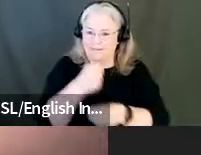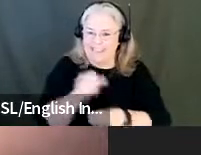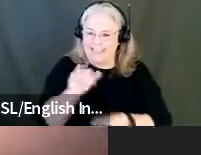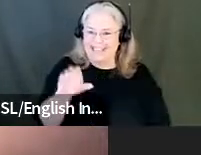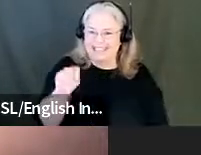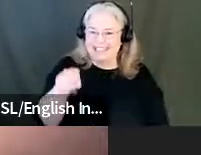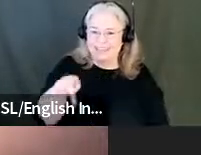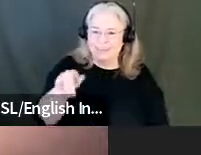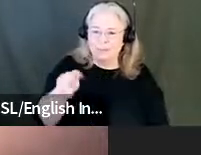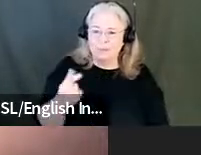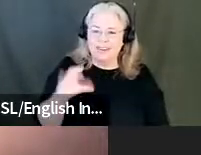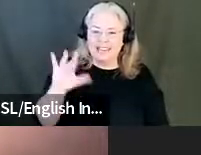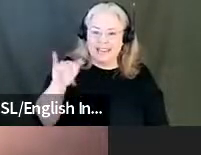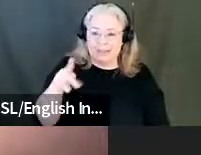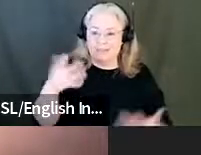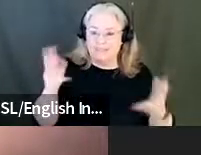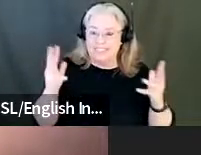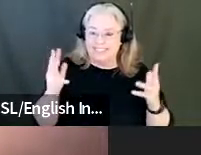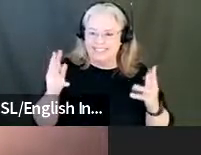clip.